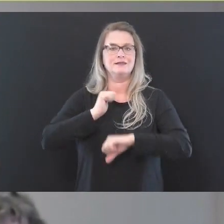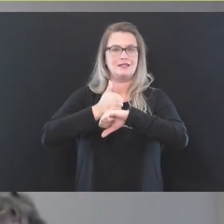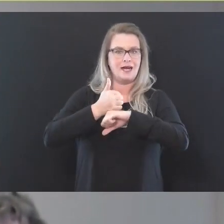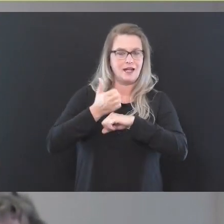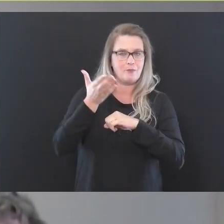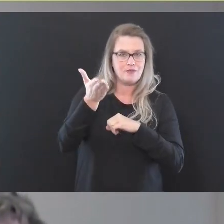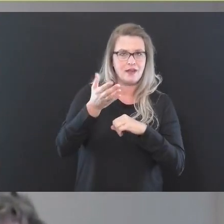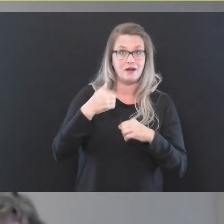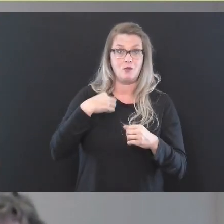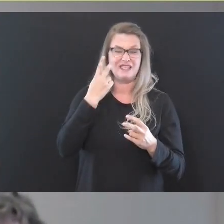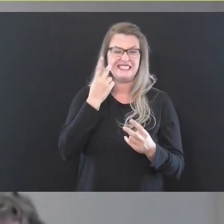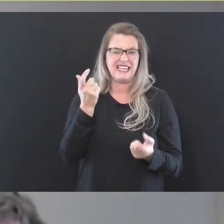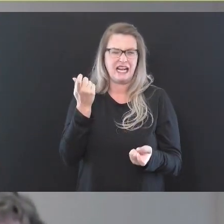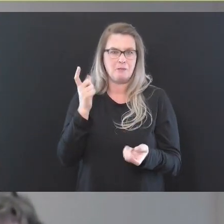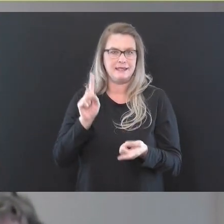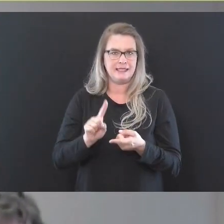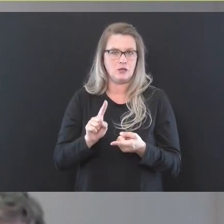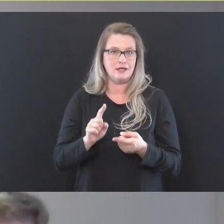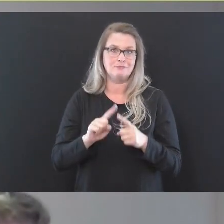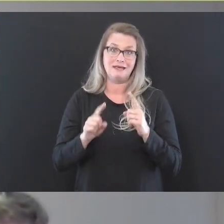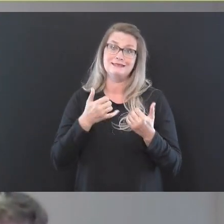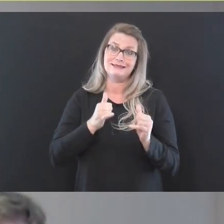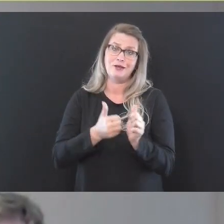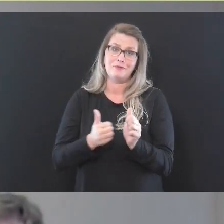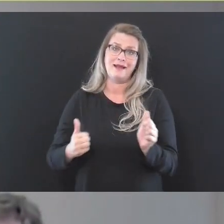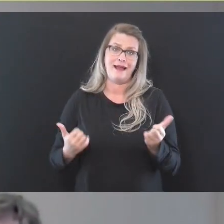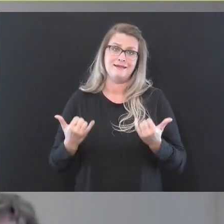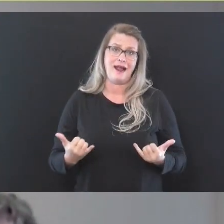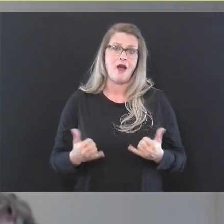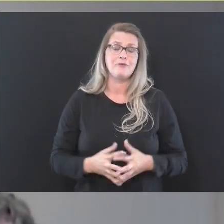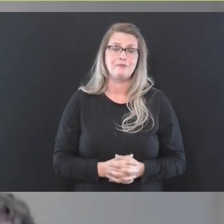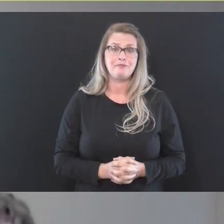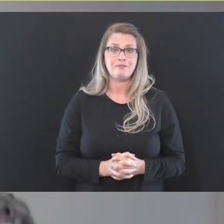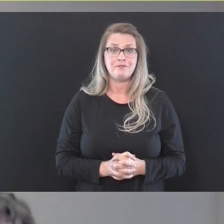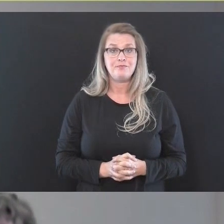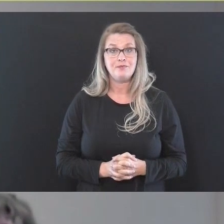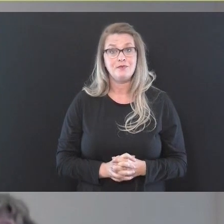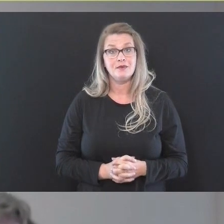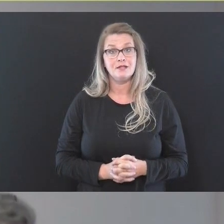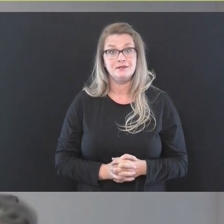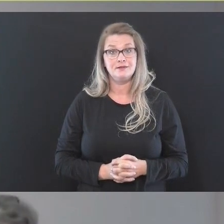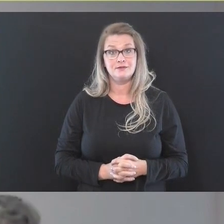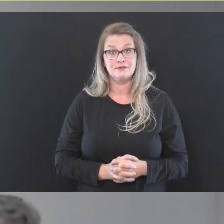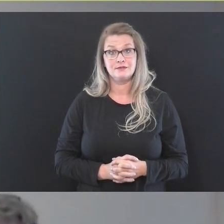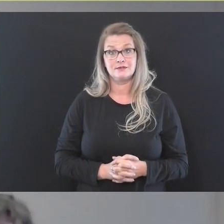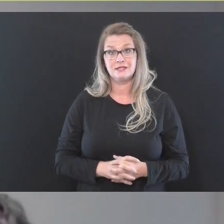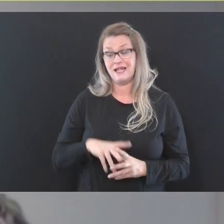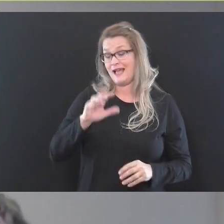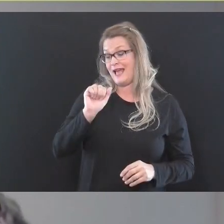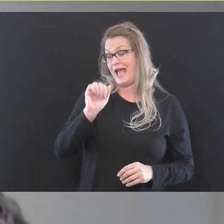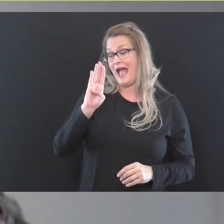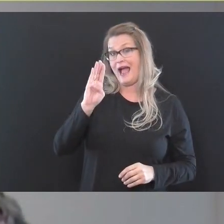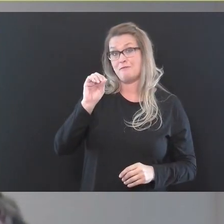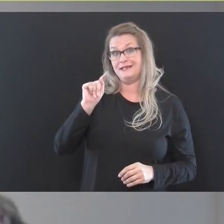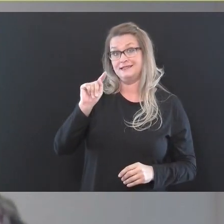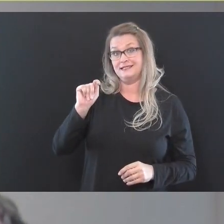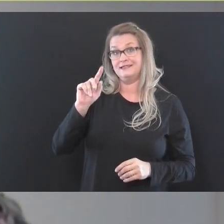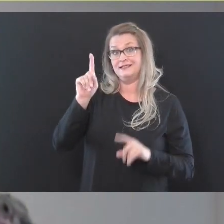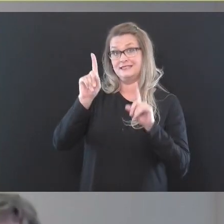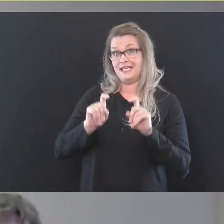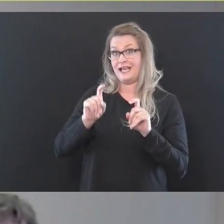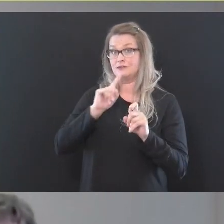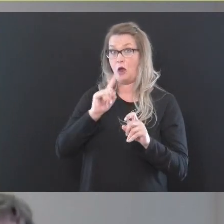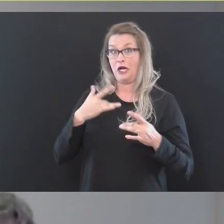that decrease somewhat, but still is behind with that. The Abbott tests are exciting to have evolved.